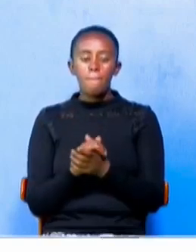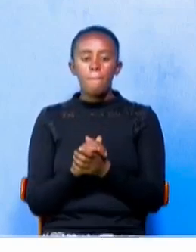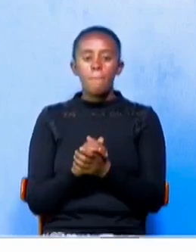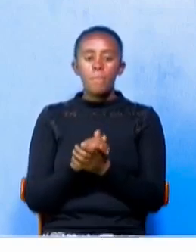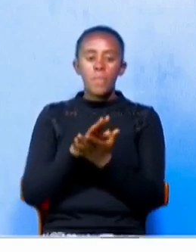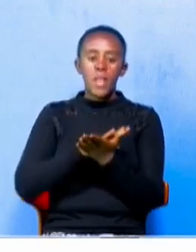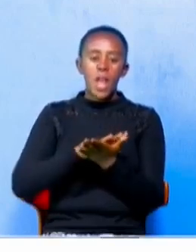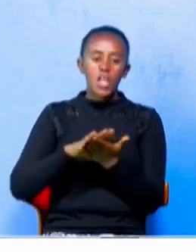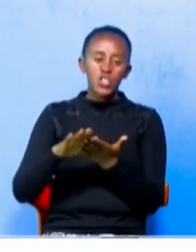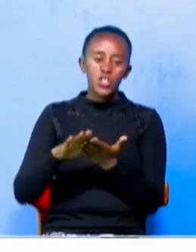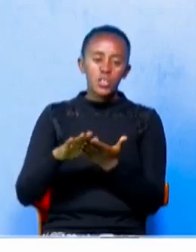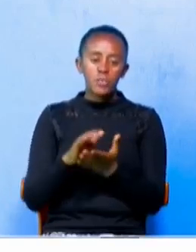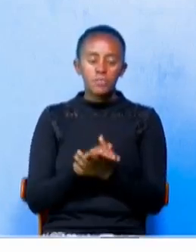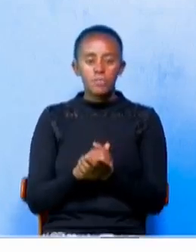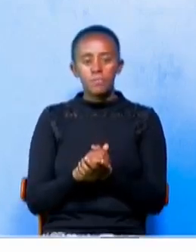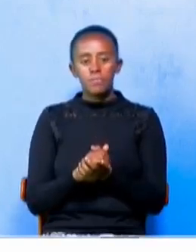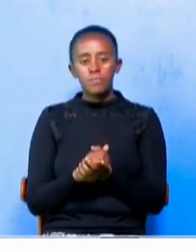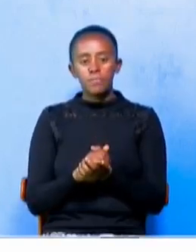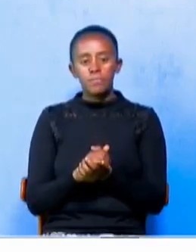hygiene?